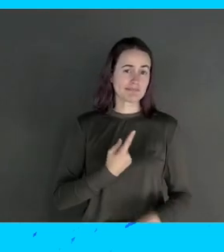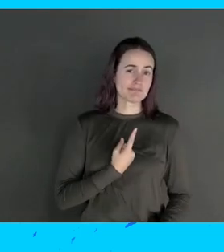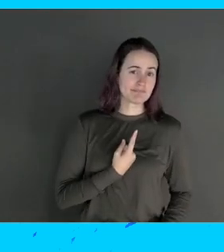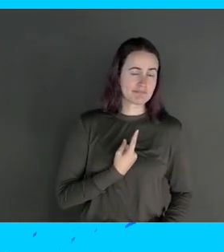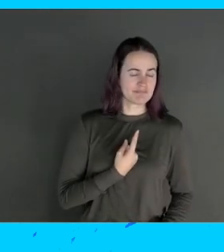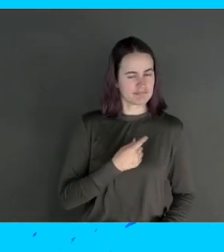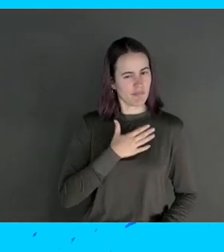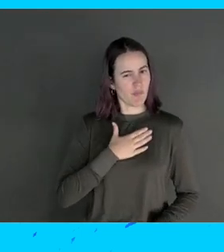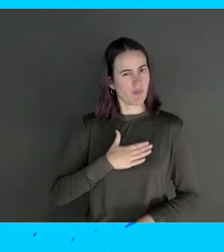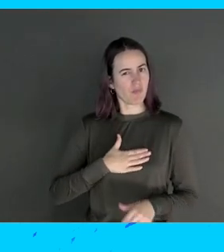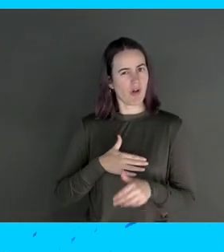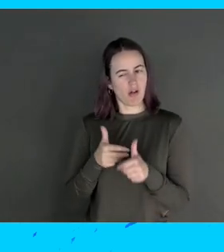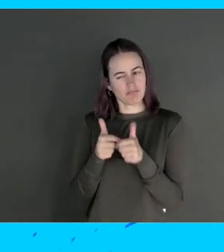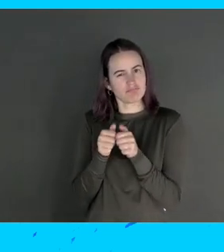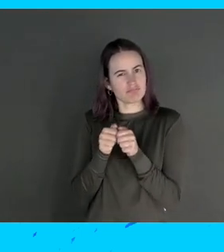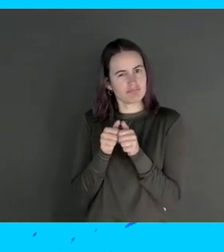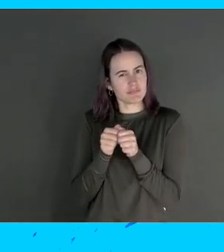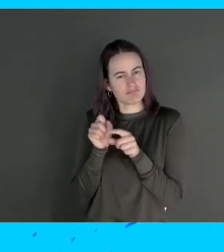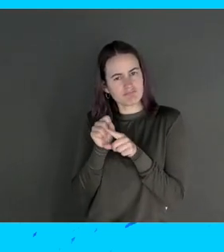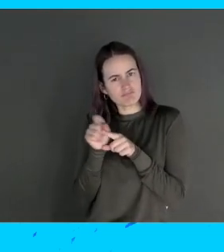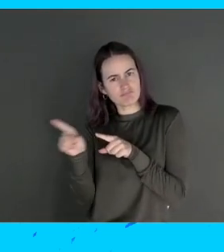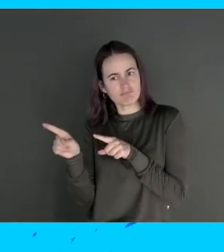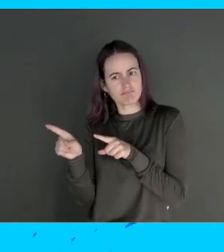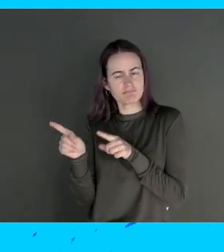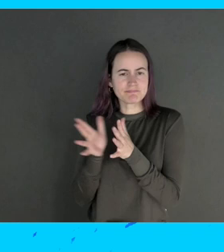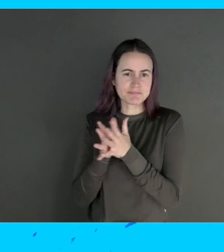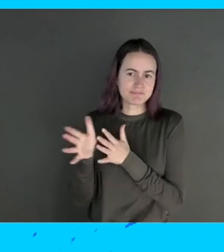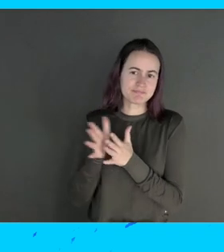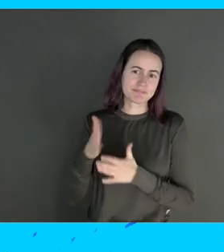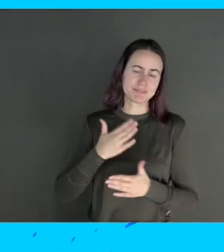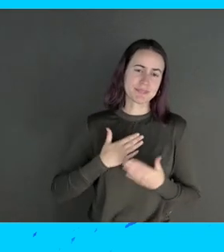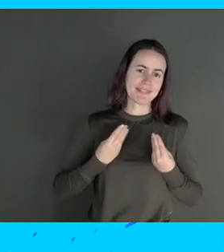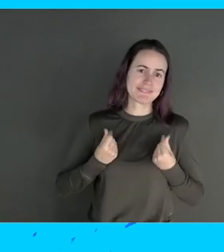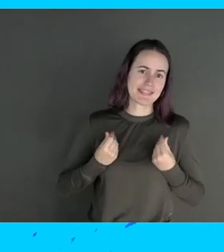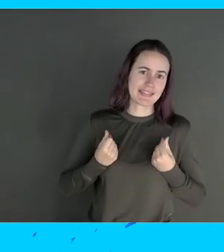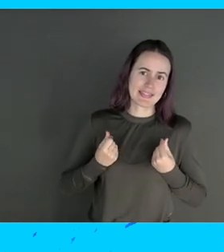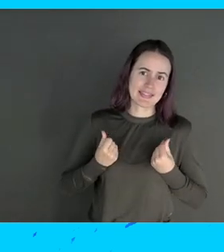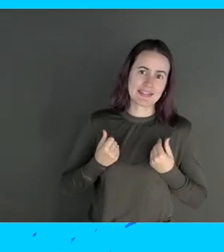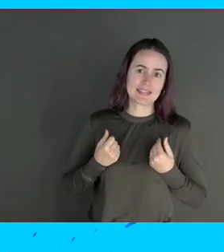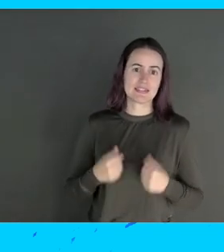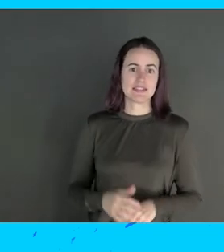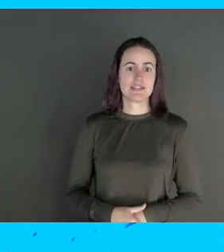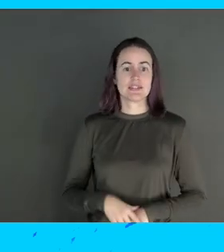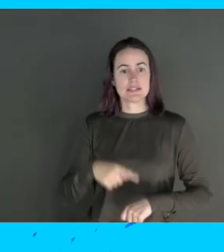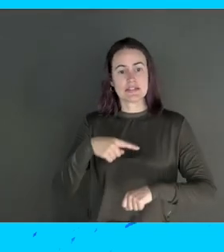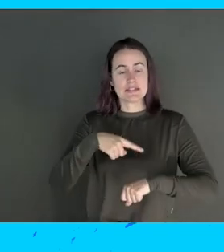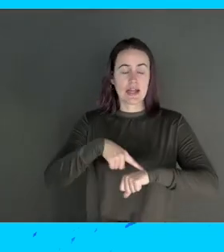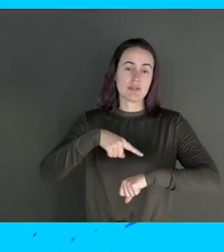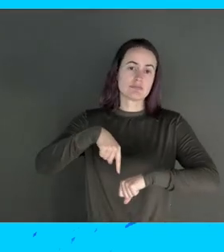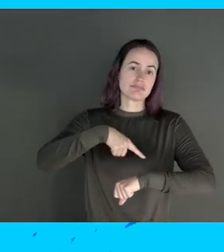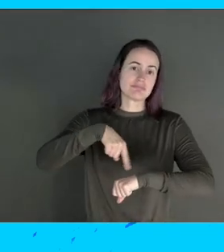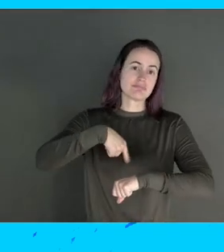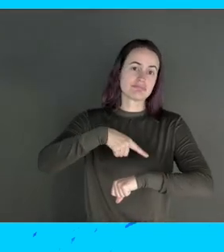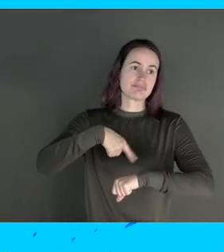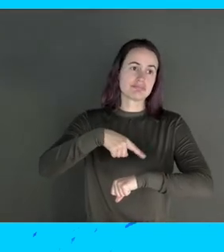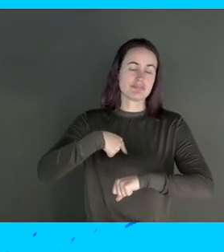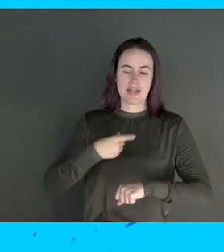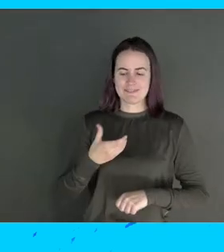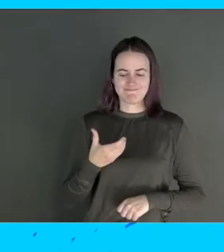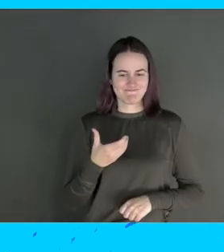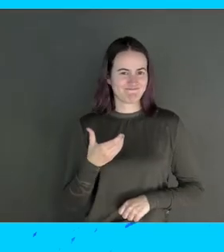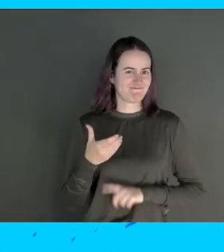message, telling him how I felt. Afternoon came, I didn't send it. Evening came, and I did